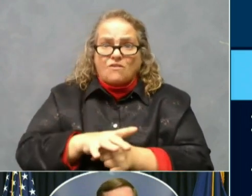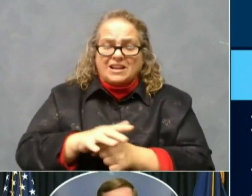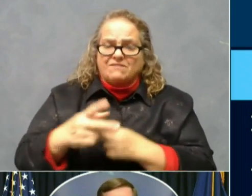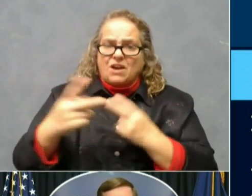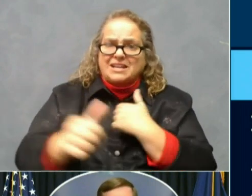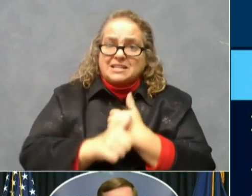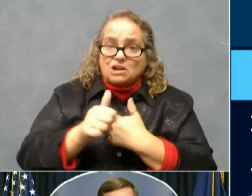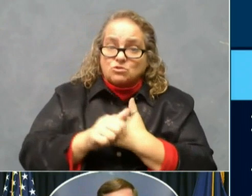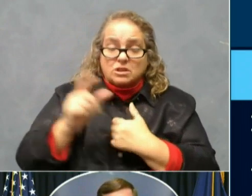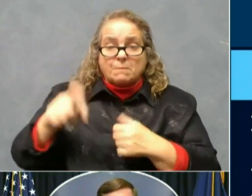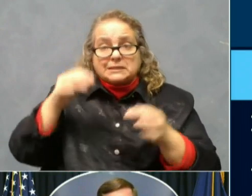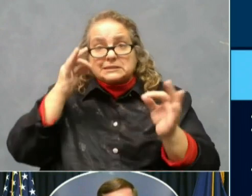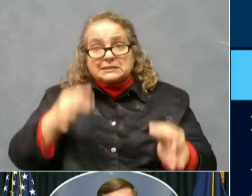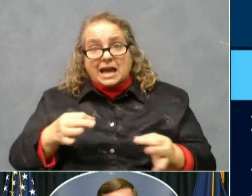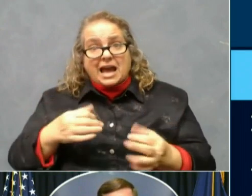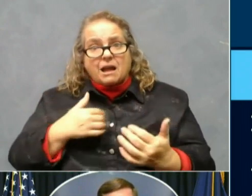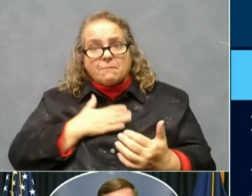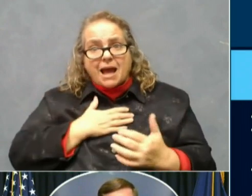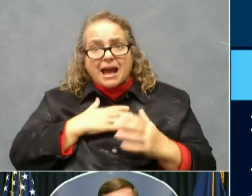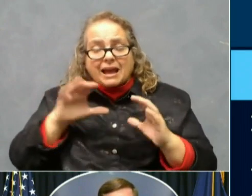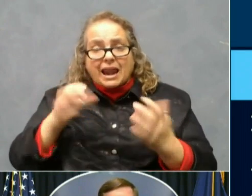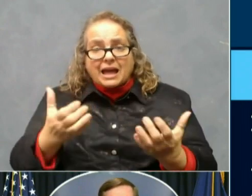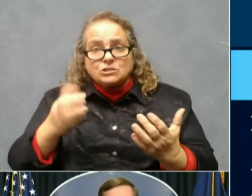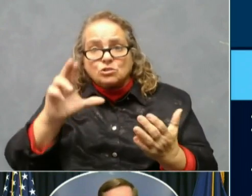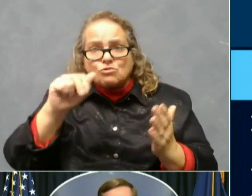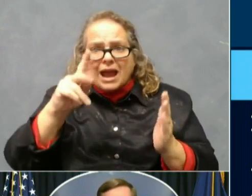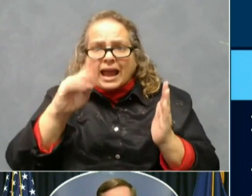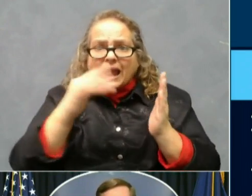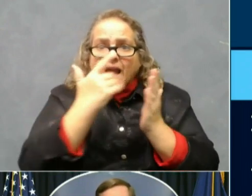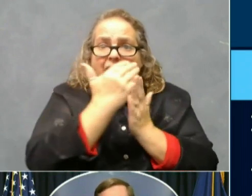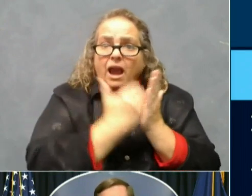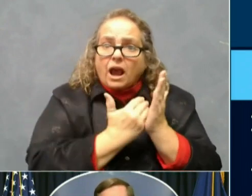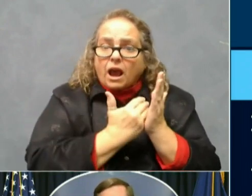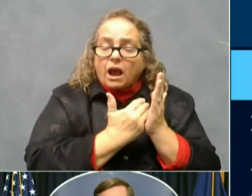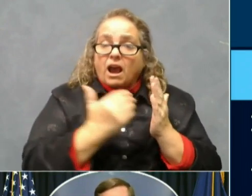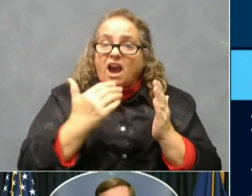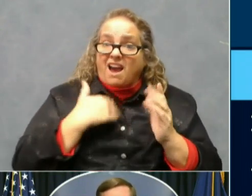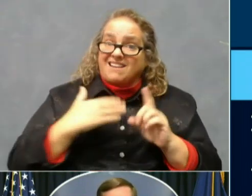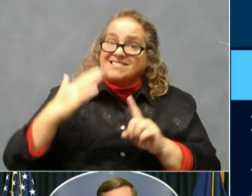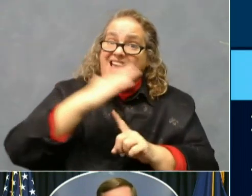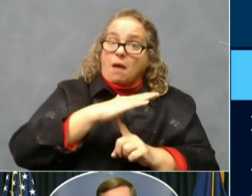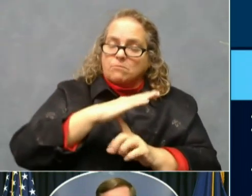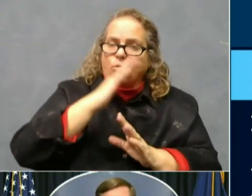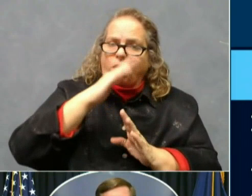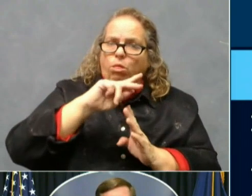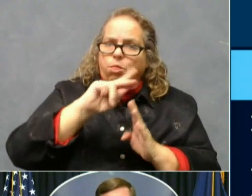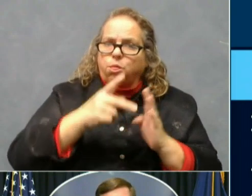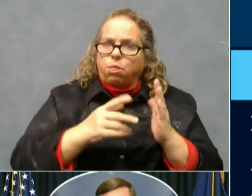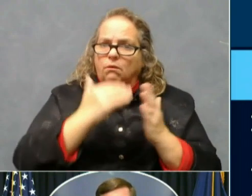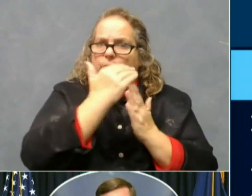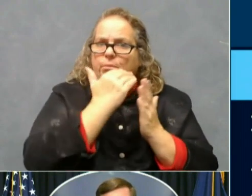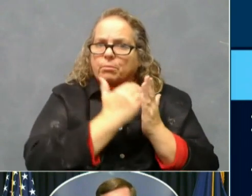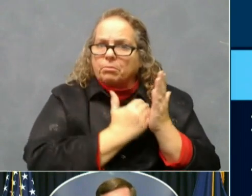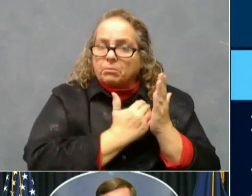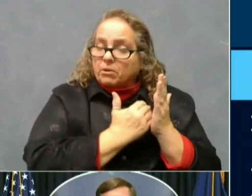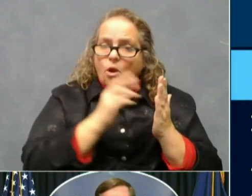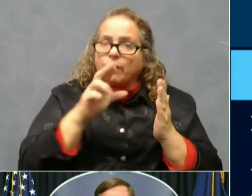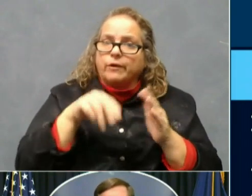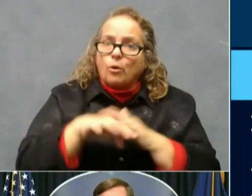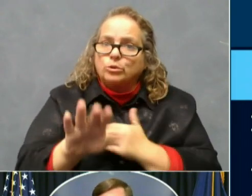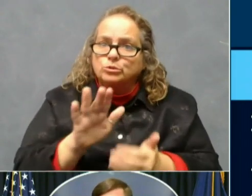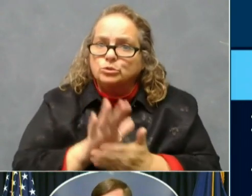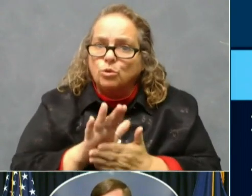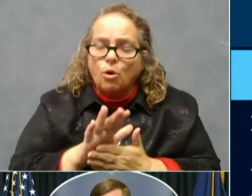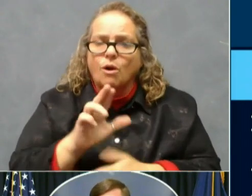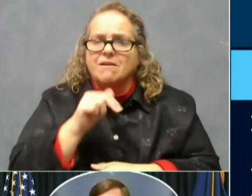class rank is going to be impacted or whether they were going to go into an environment they believed is unsafe. To